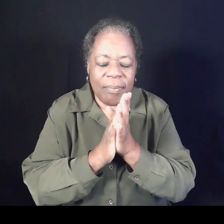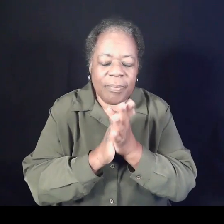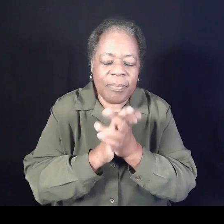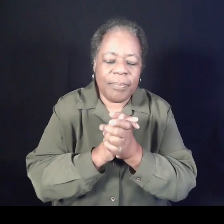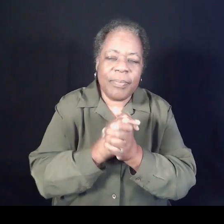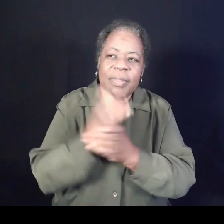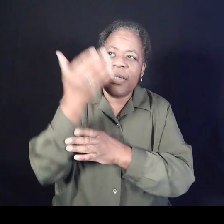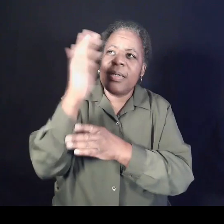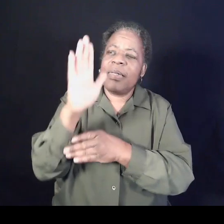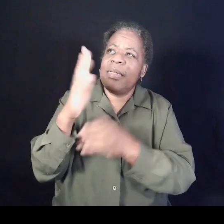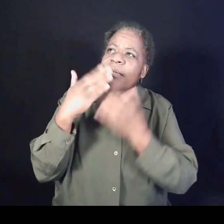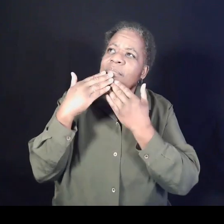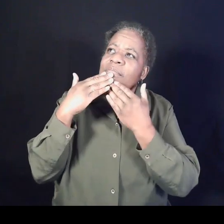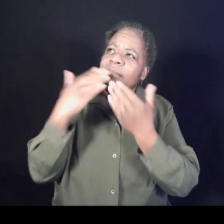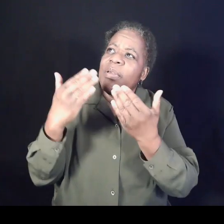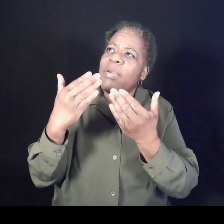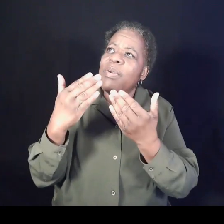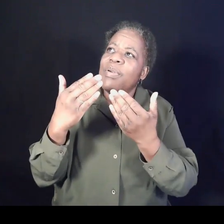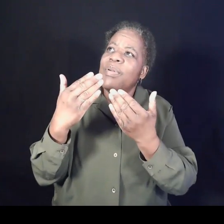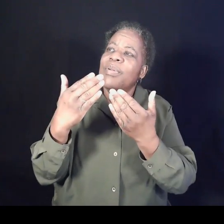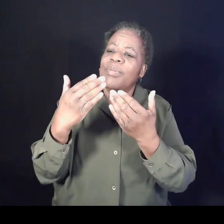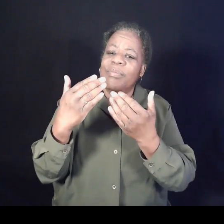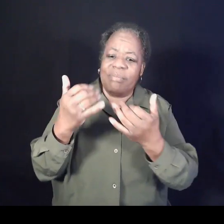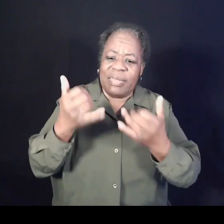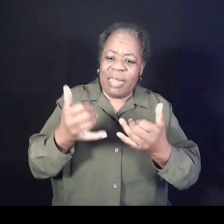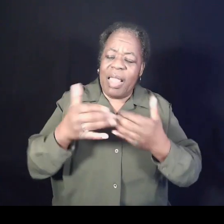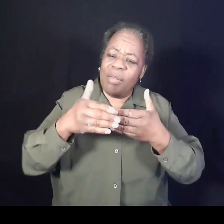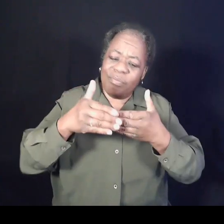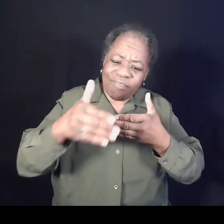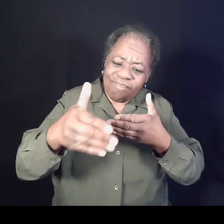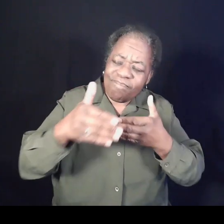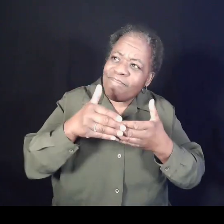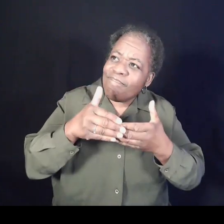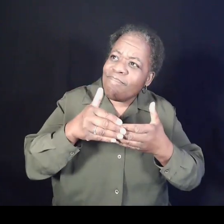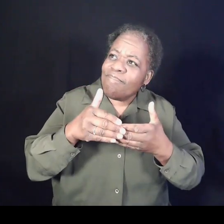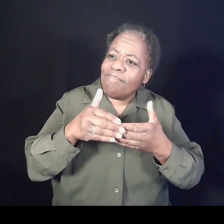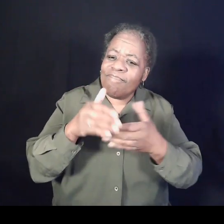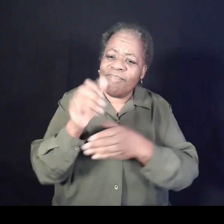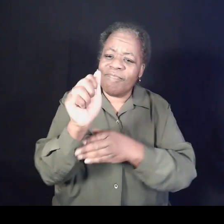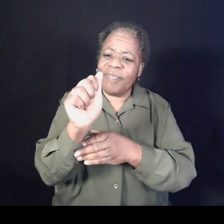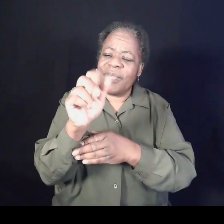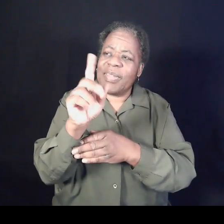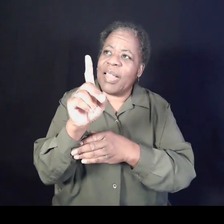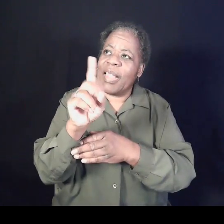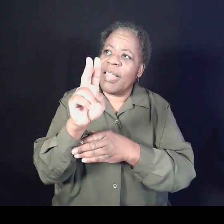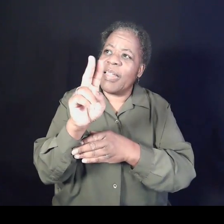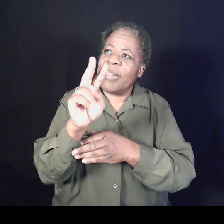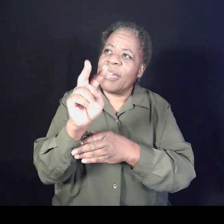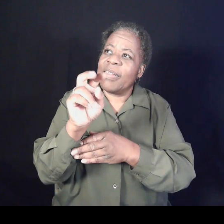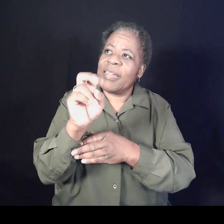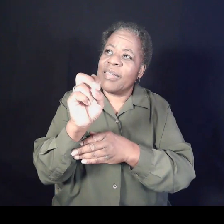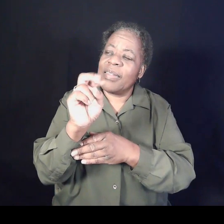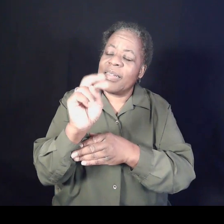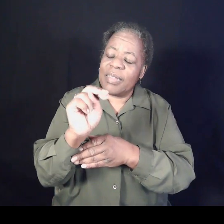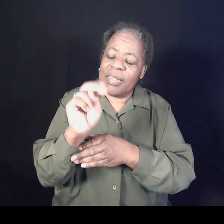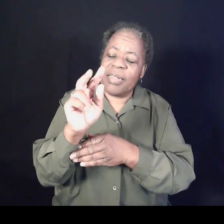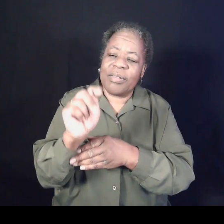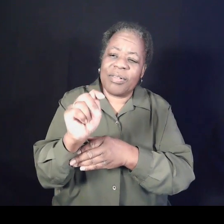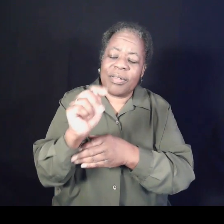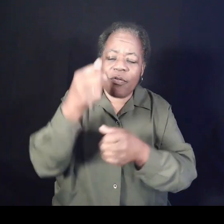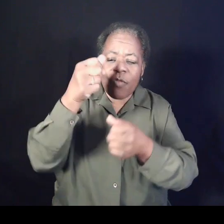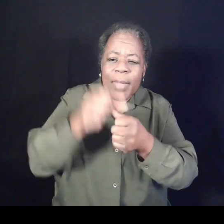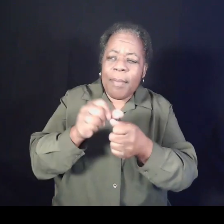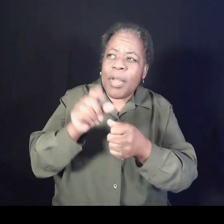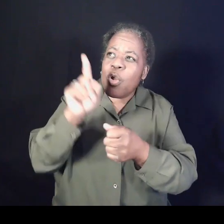God, we thank you so much for the season of Advent where we get to be reminded, Lord God, of your coming, of you